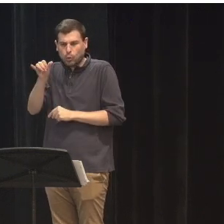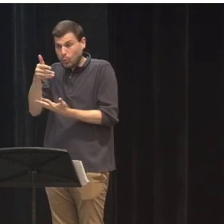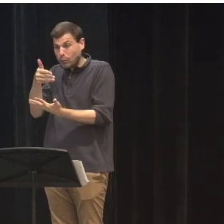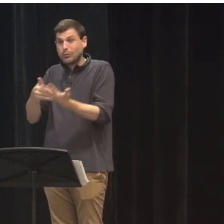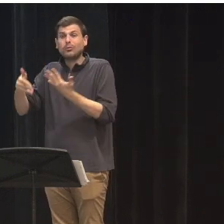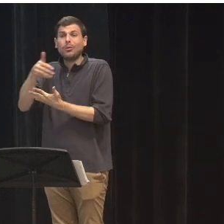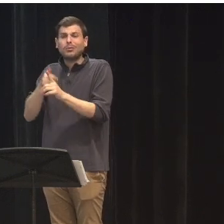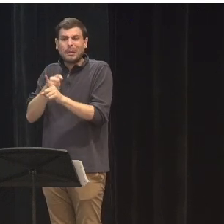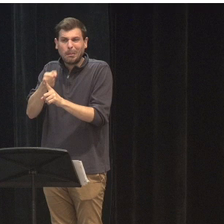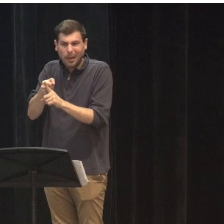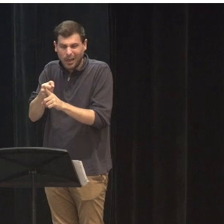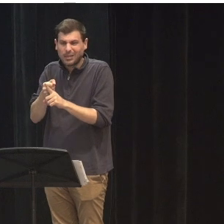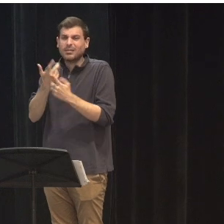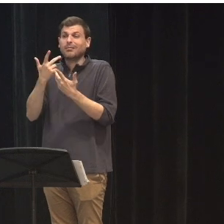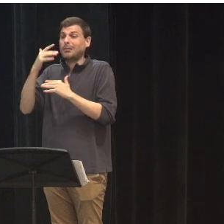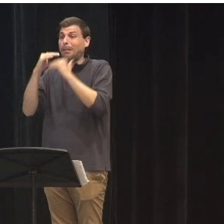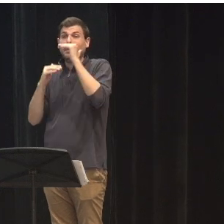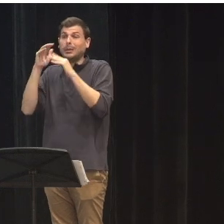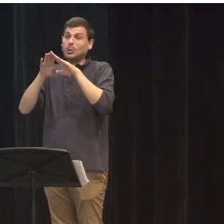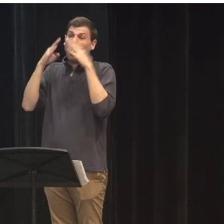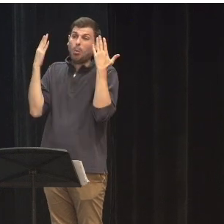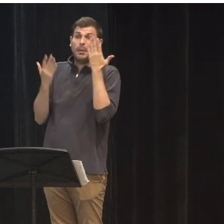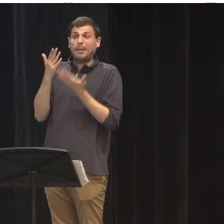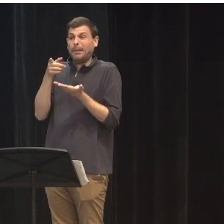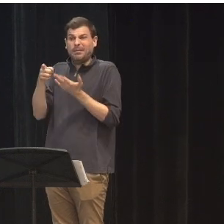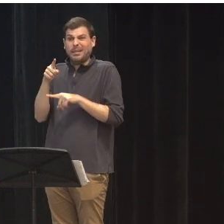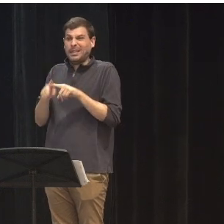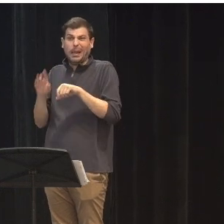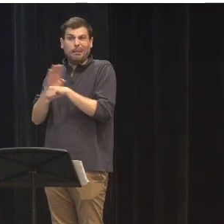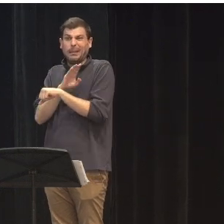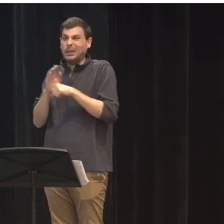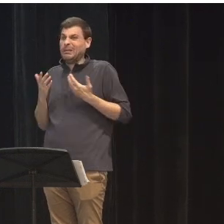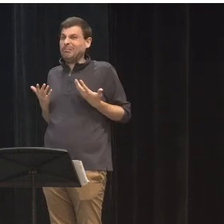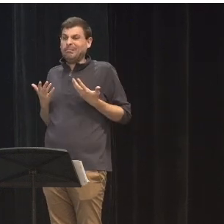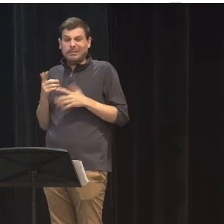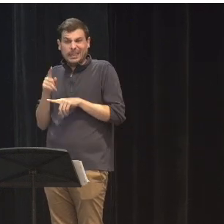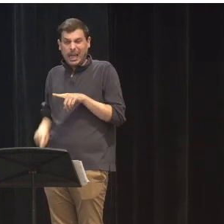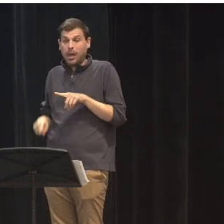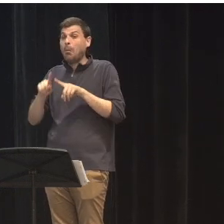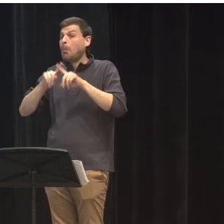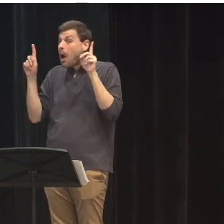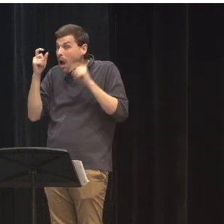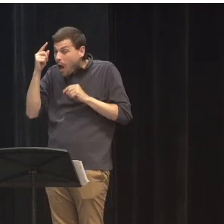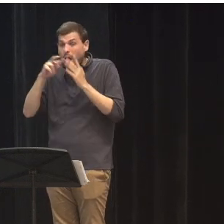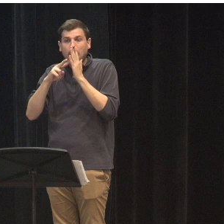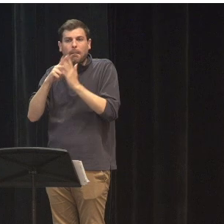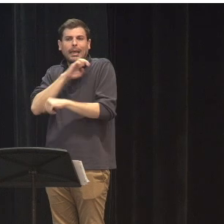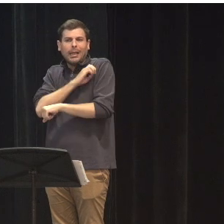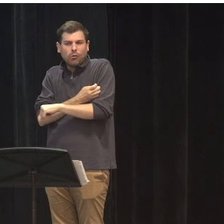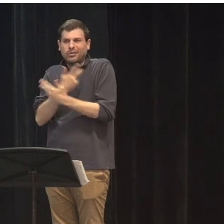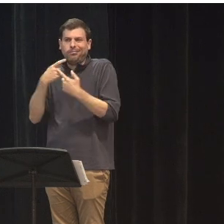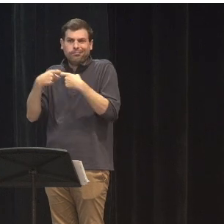or community facilities, solid waste, it won't generate any solid waste or energy needs. And it's a pretty low rise